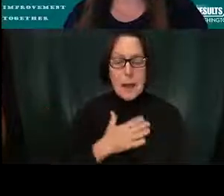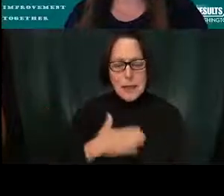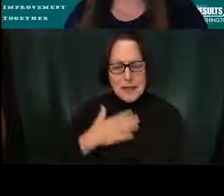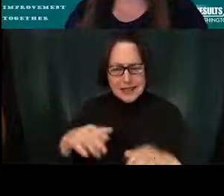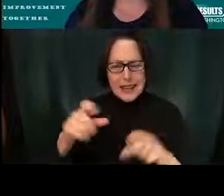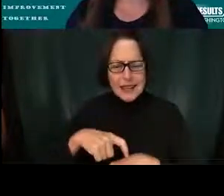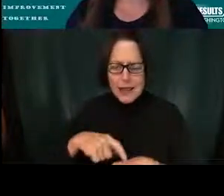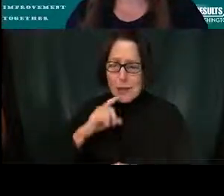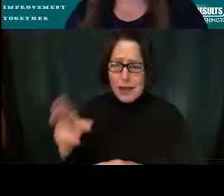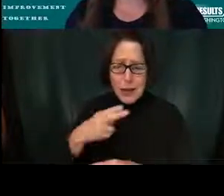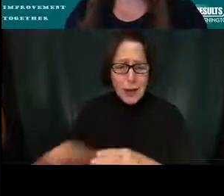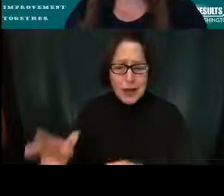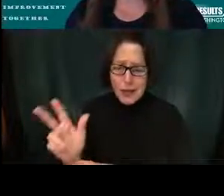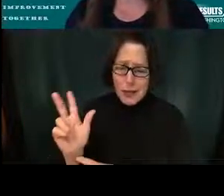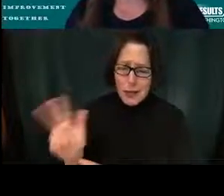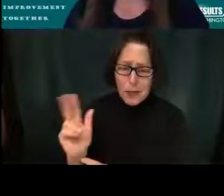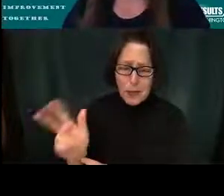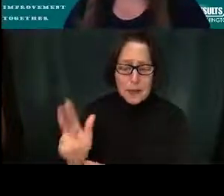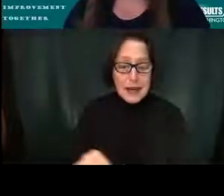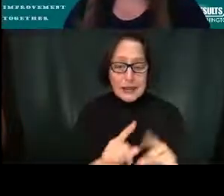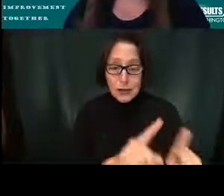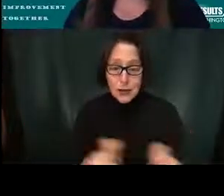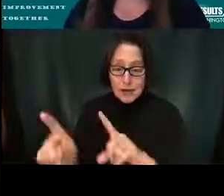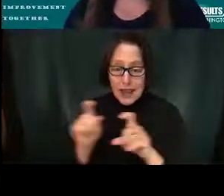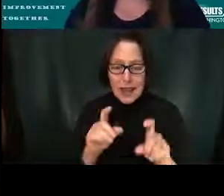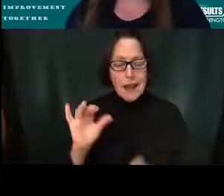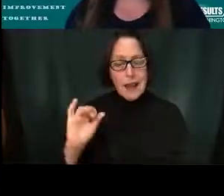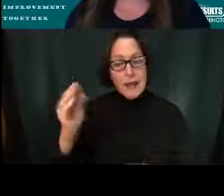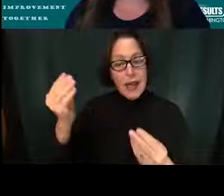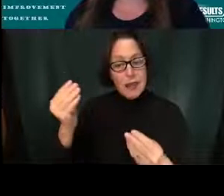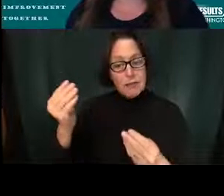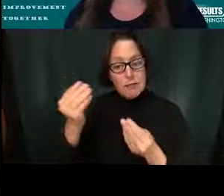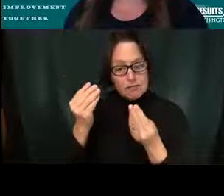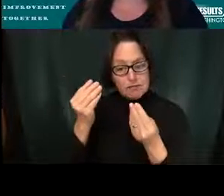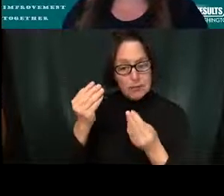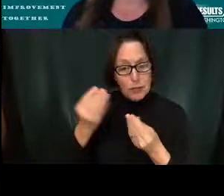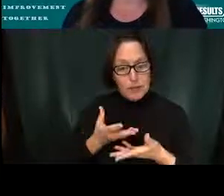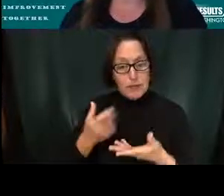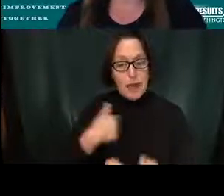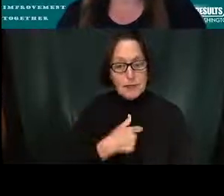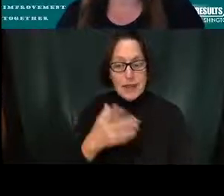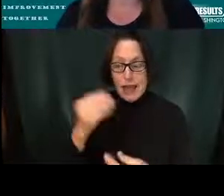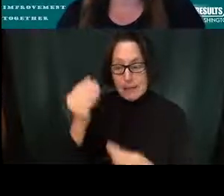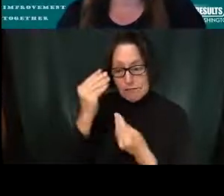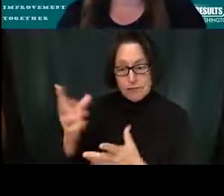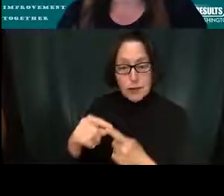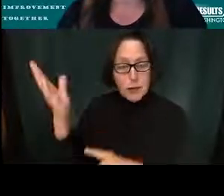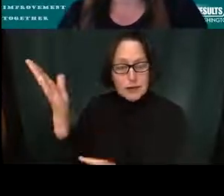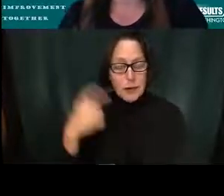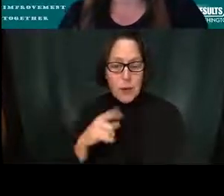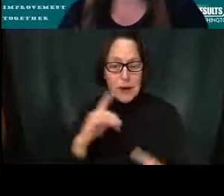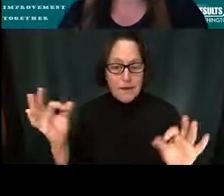really quick, it's only 3-minute survey. And this provides the presenter and us at Results Washington real-time